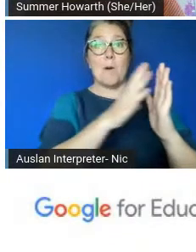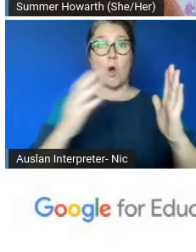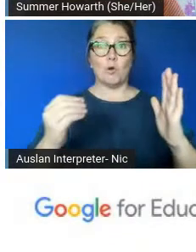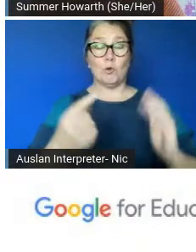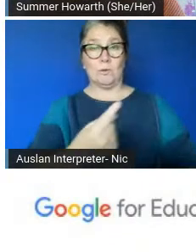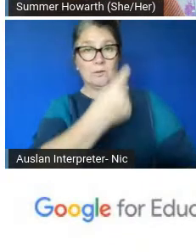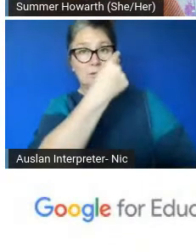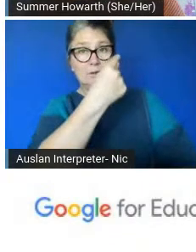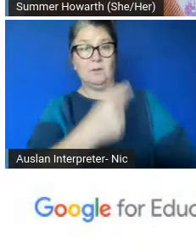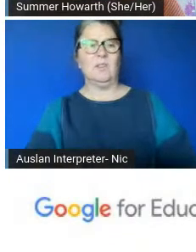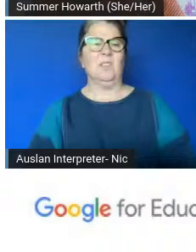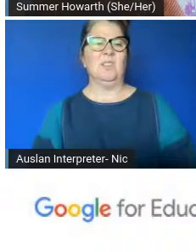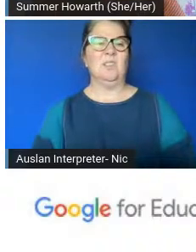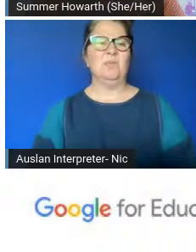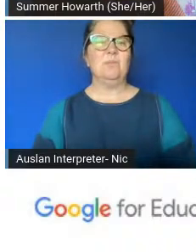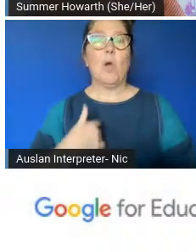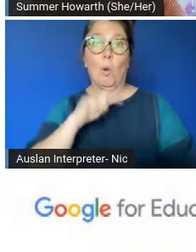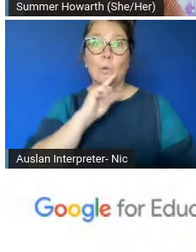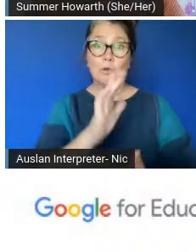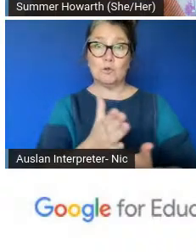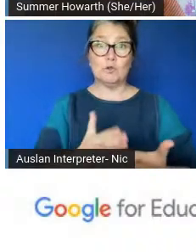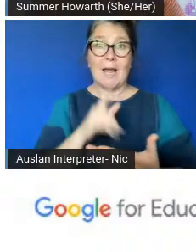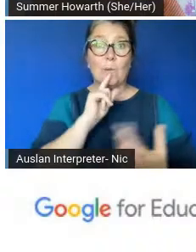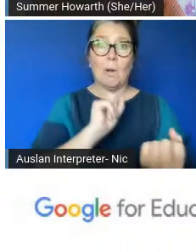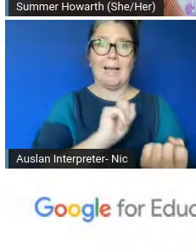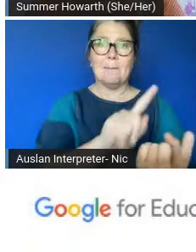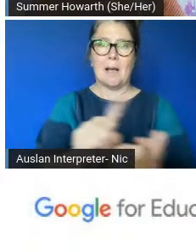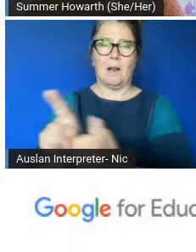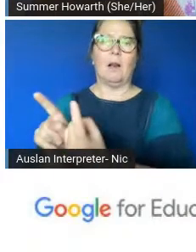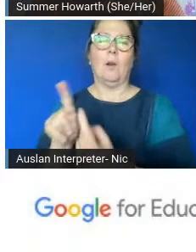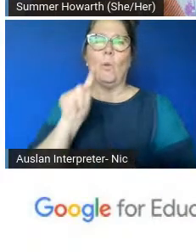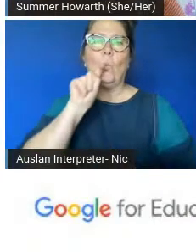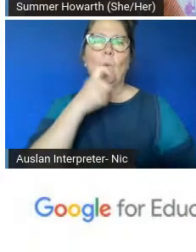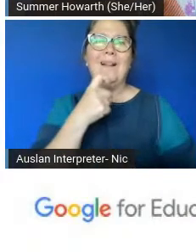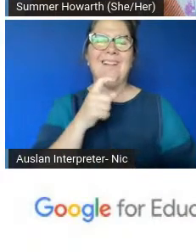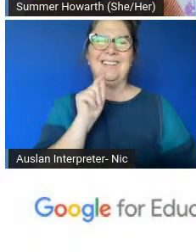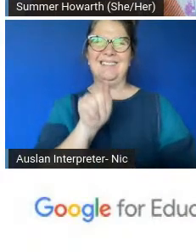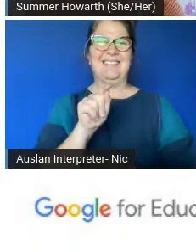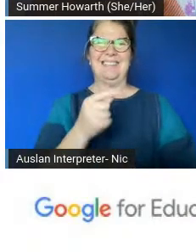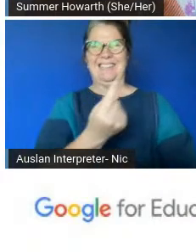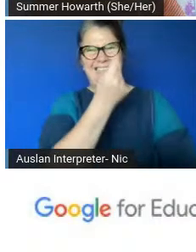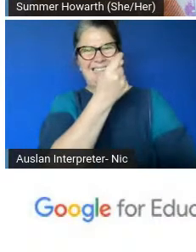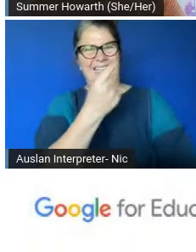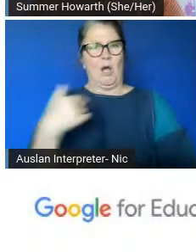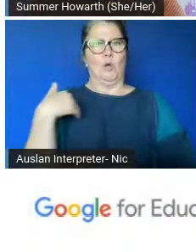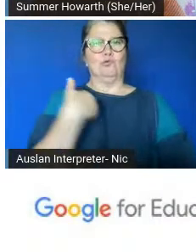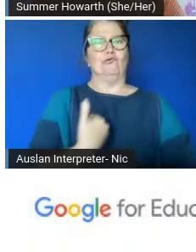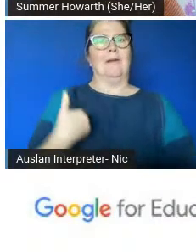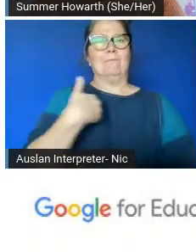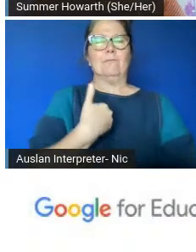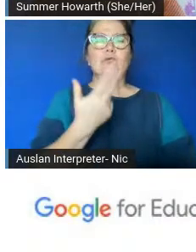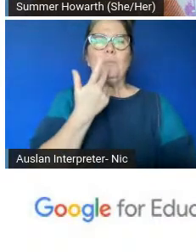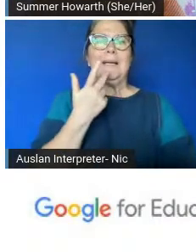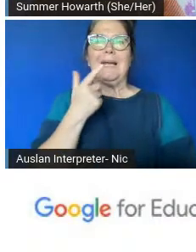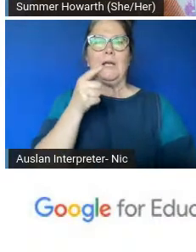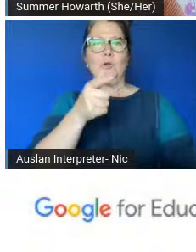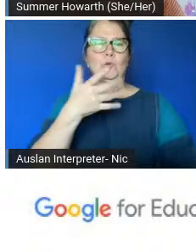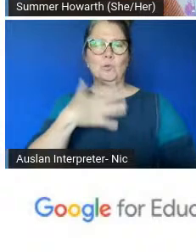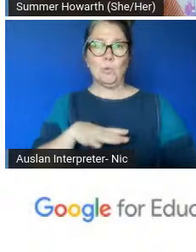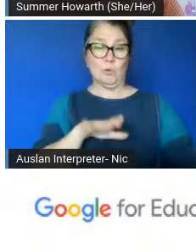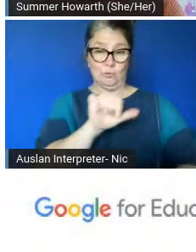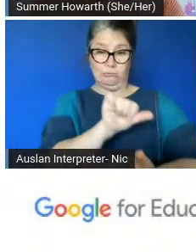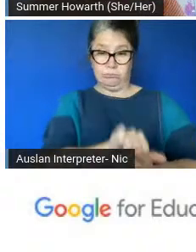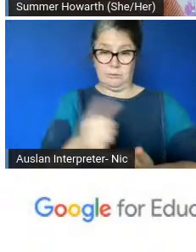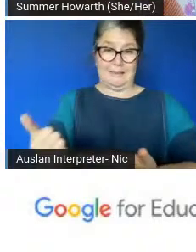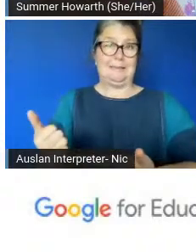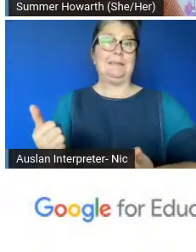slide deck that we're going to share to you. And this is just a kind of rough, if you want to design and just, either print this out or add